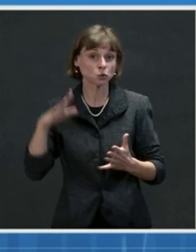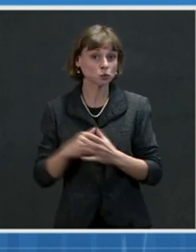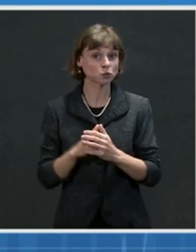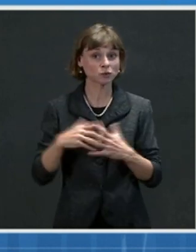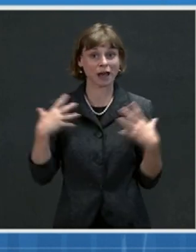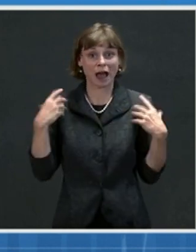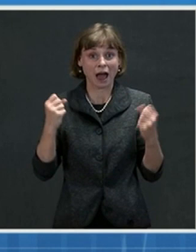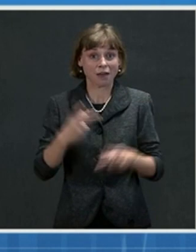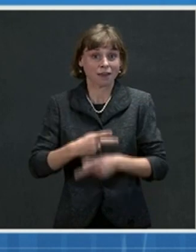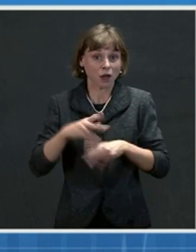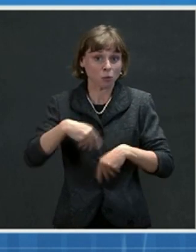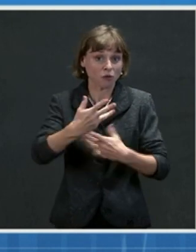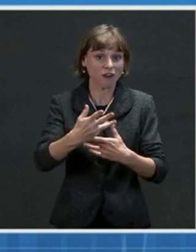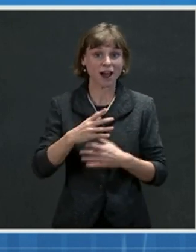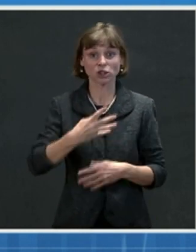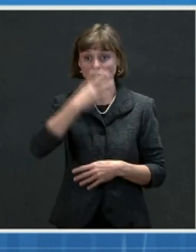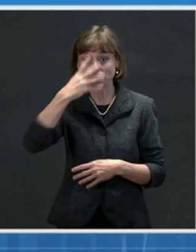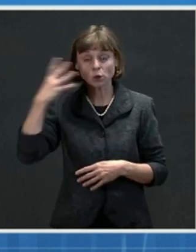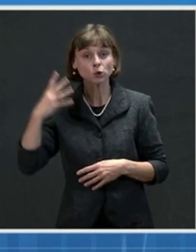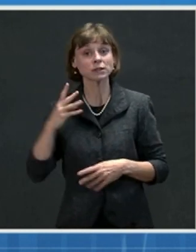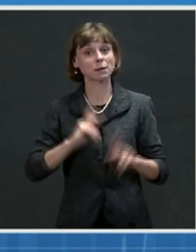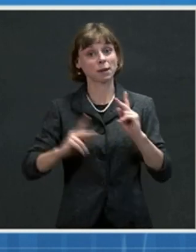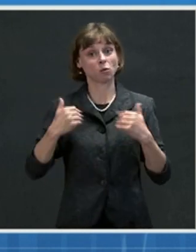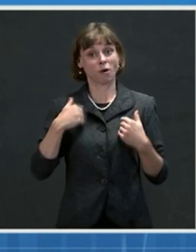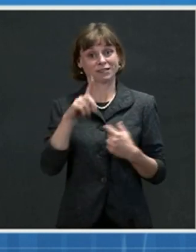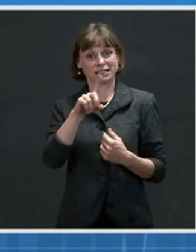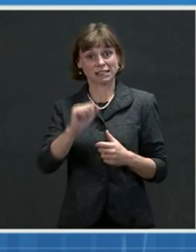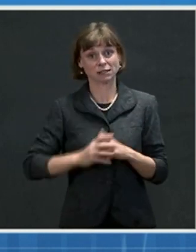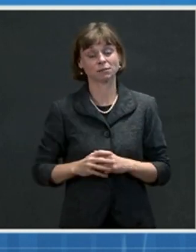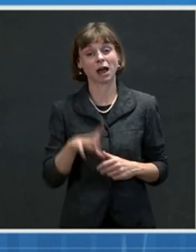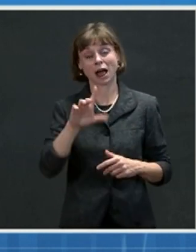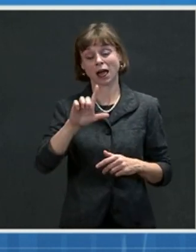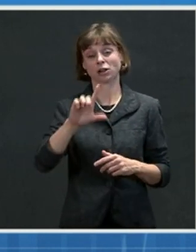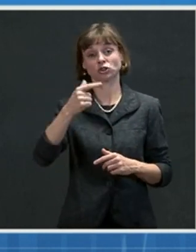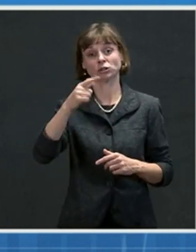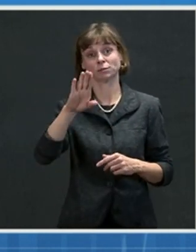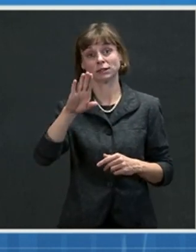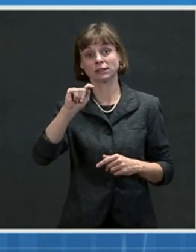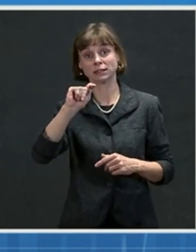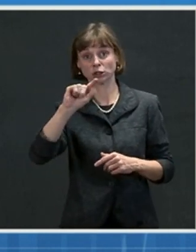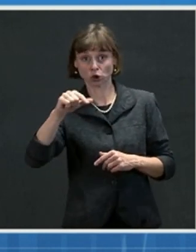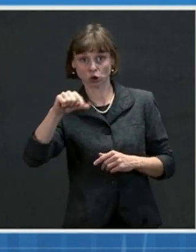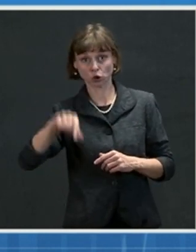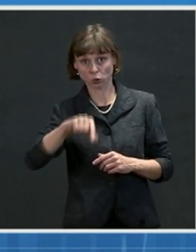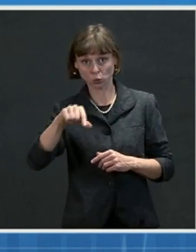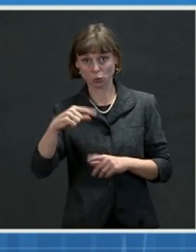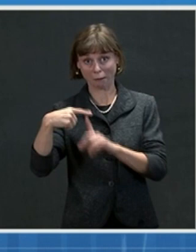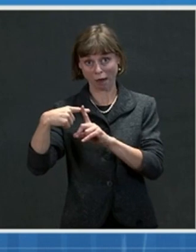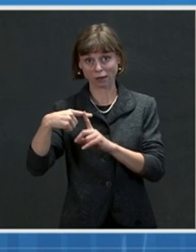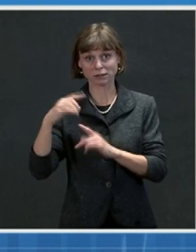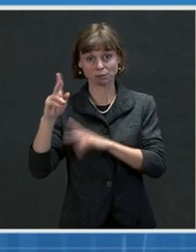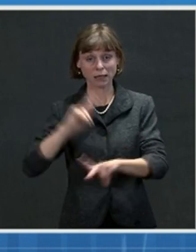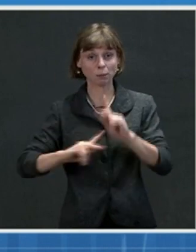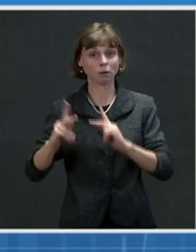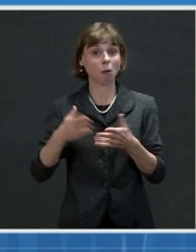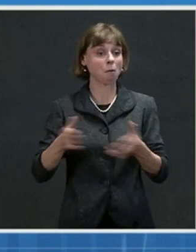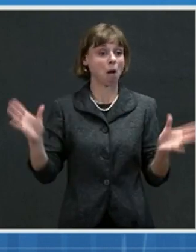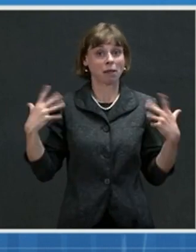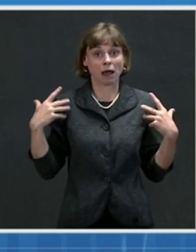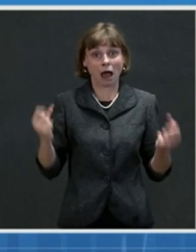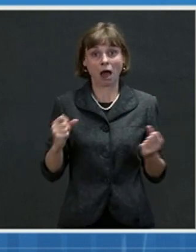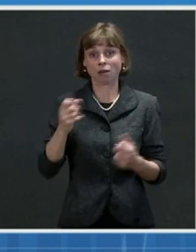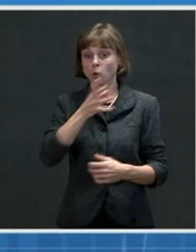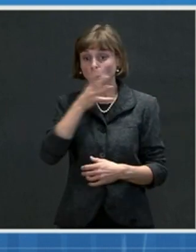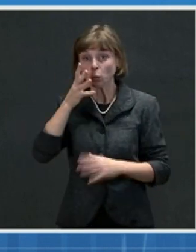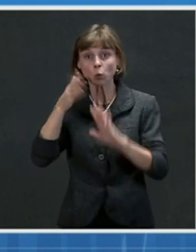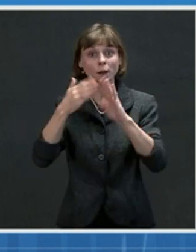immigrants, individuals with disabilities, LGBTQ+ individuals, public health experts, rural communities, state,